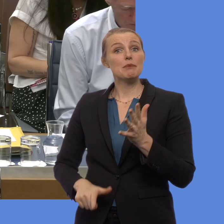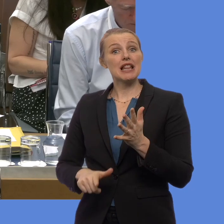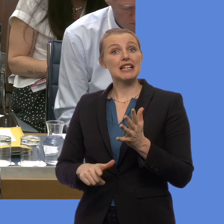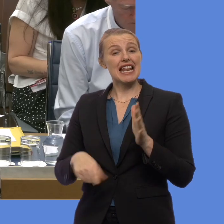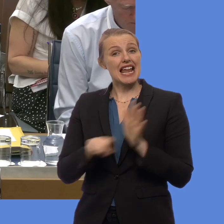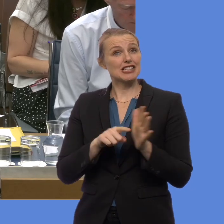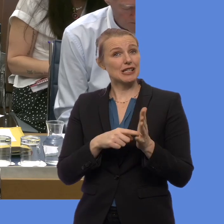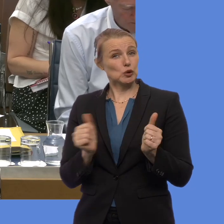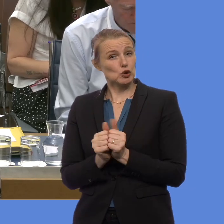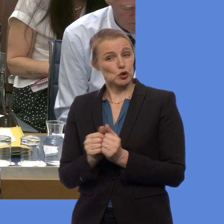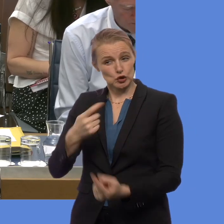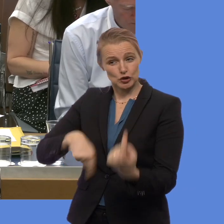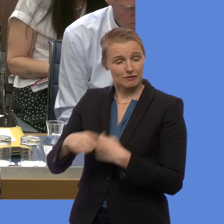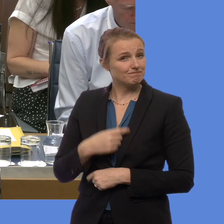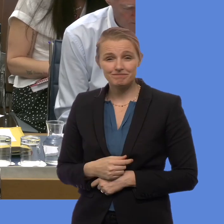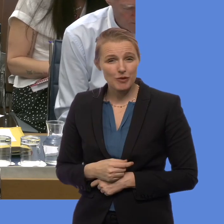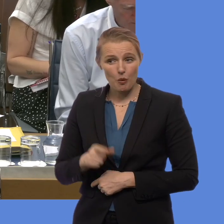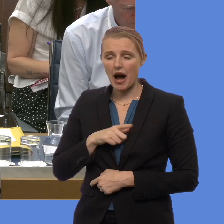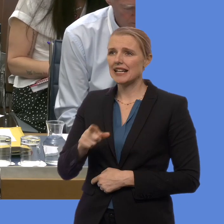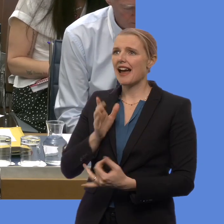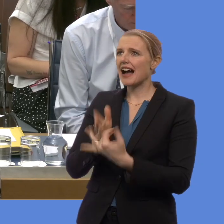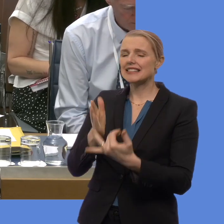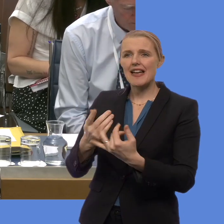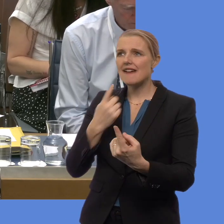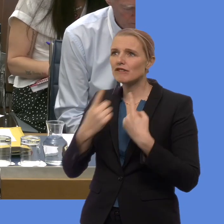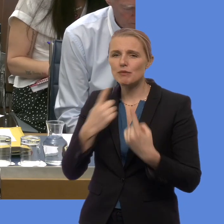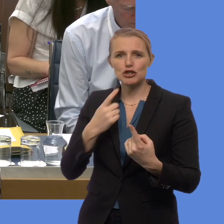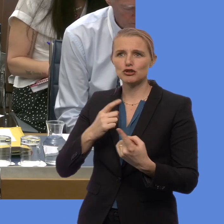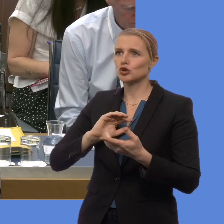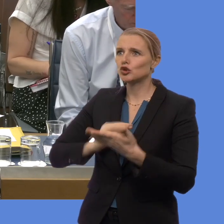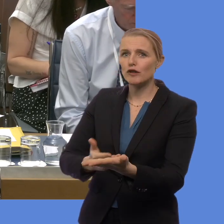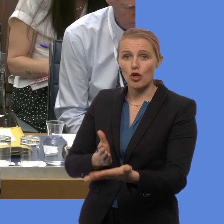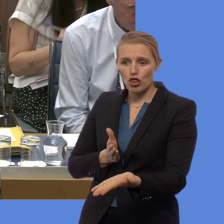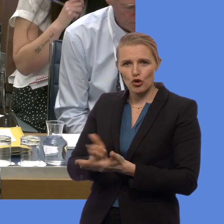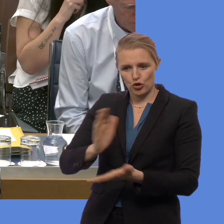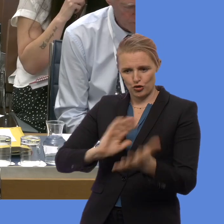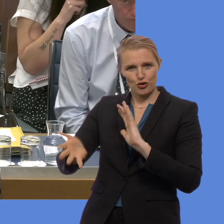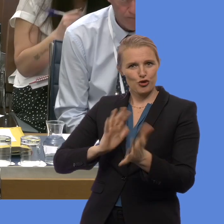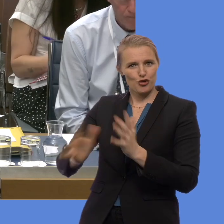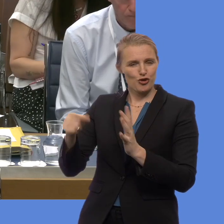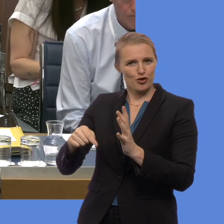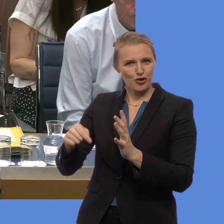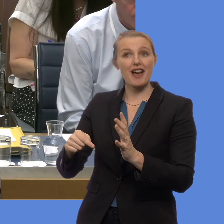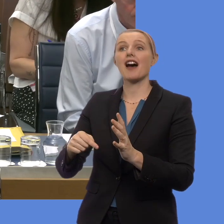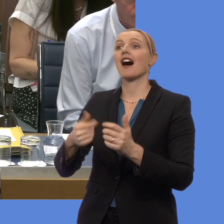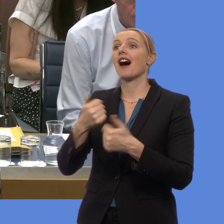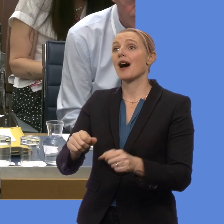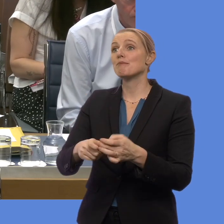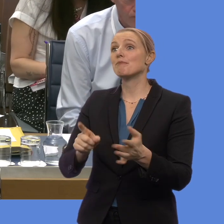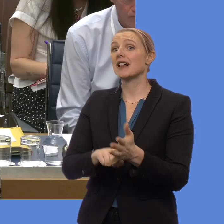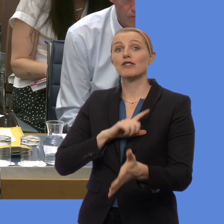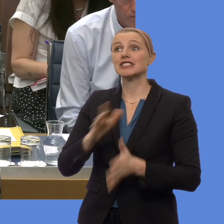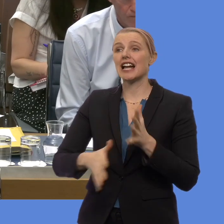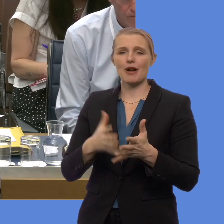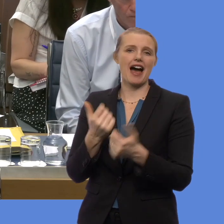to ensure access to information and services through linguistic and cultural recognition. The Sign Language Bill does this.